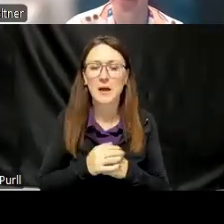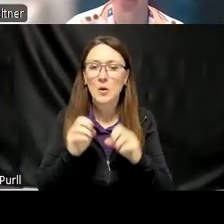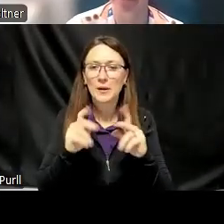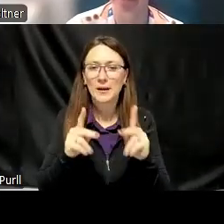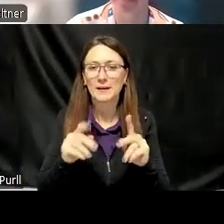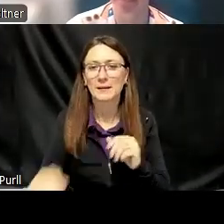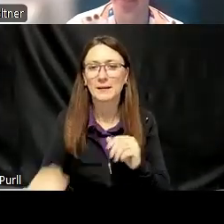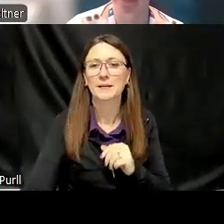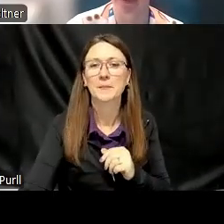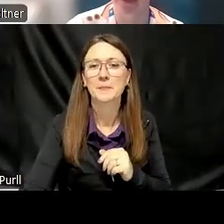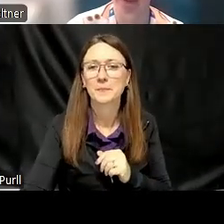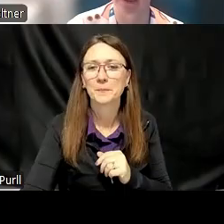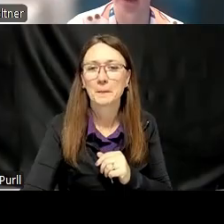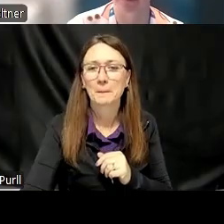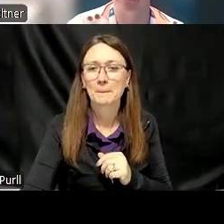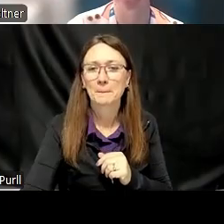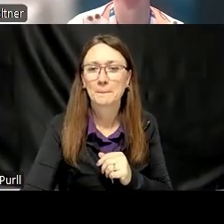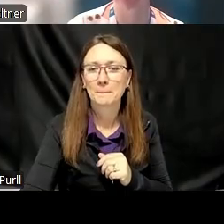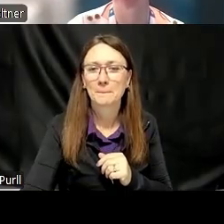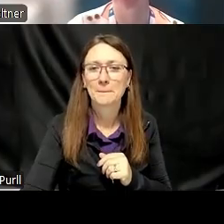overwhelming, I think. Um,